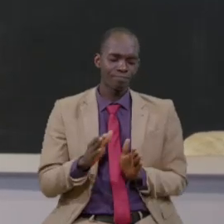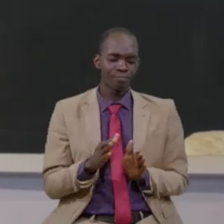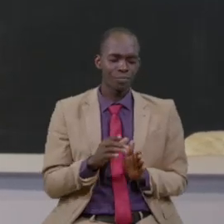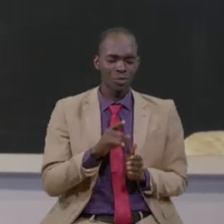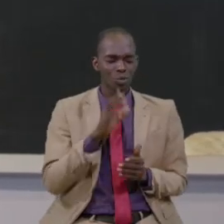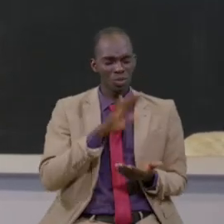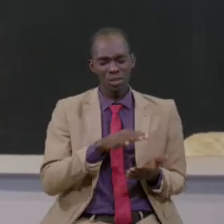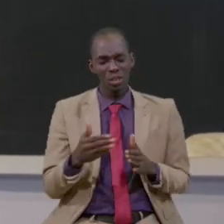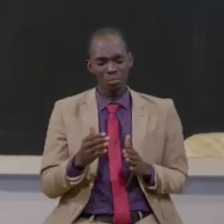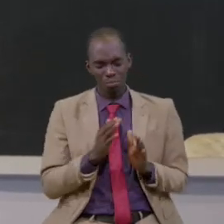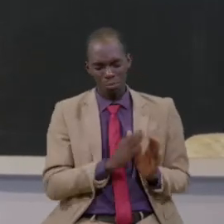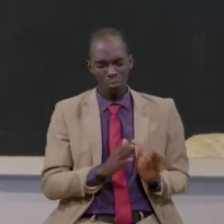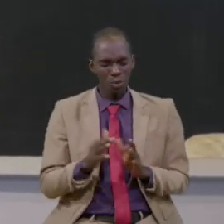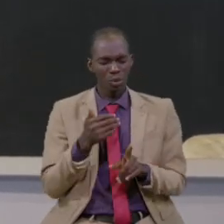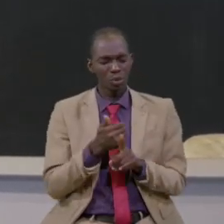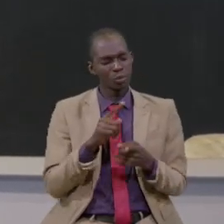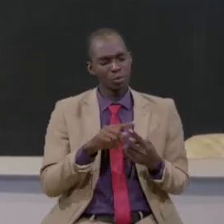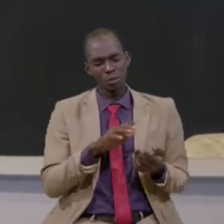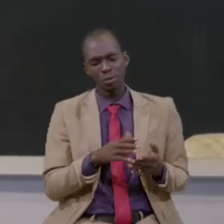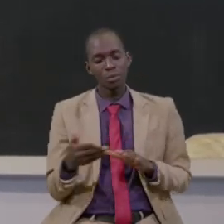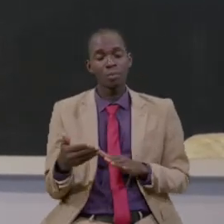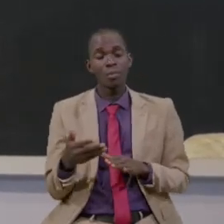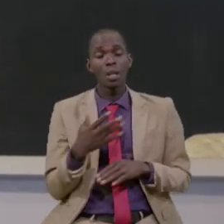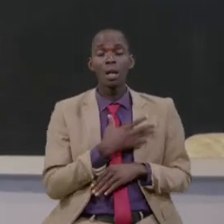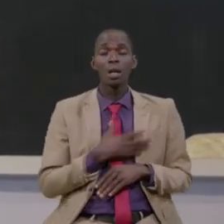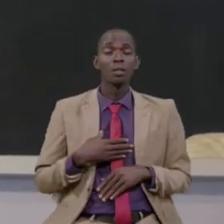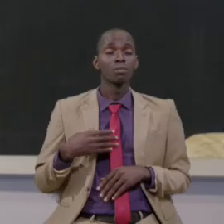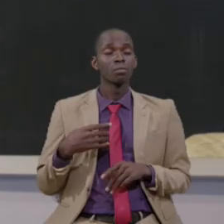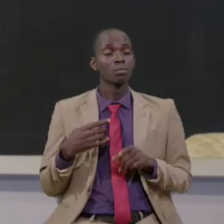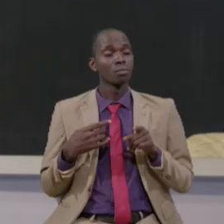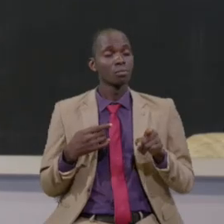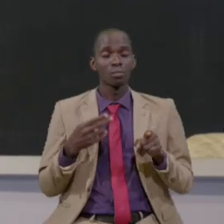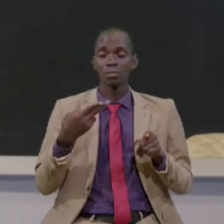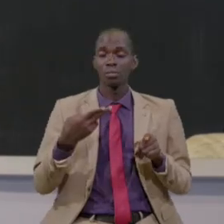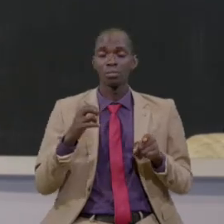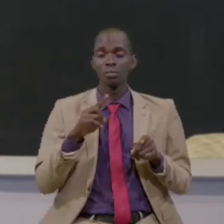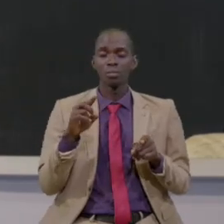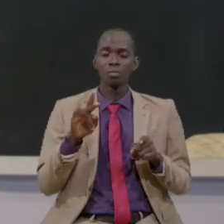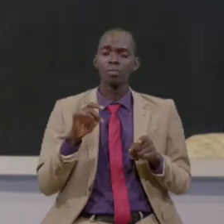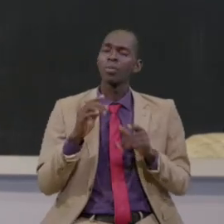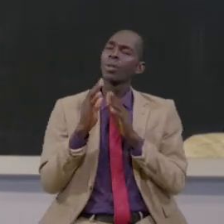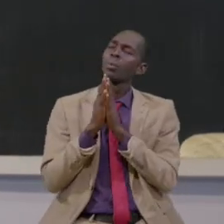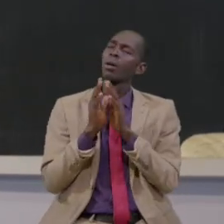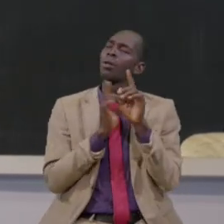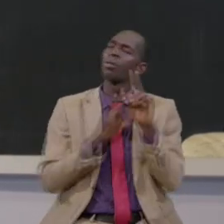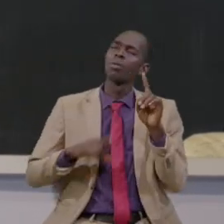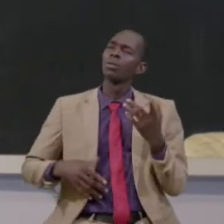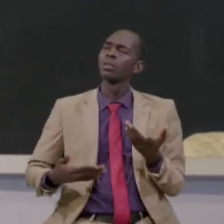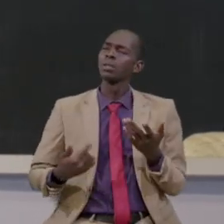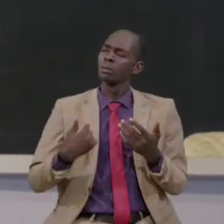order. And Hezekiah said, Lord, I still have something to do for